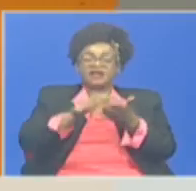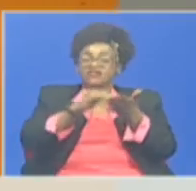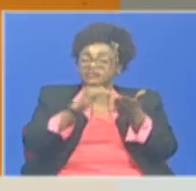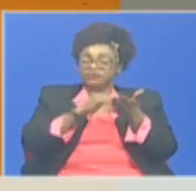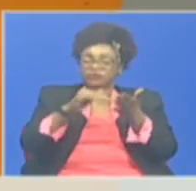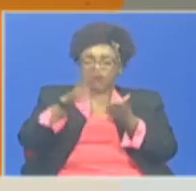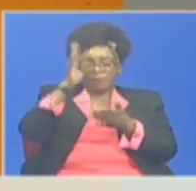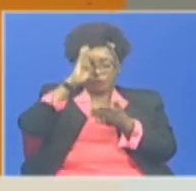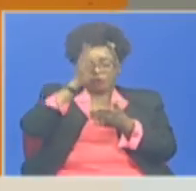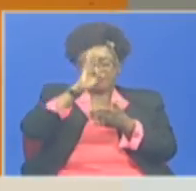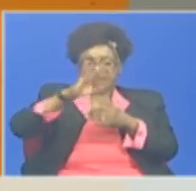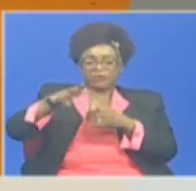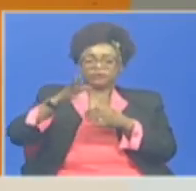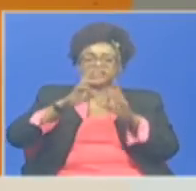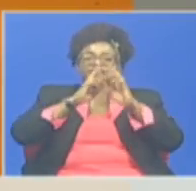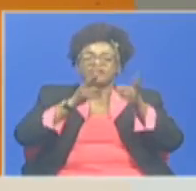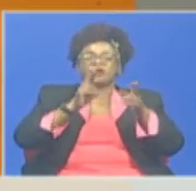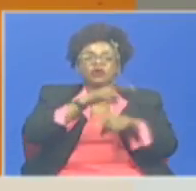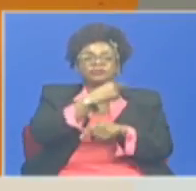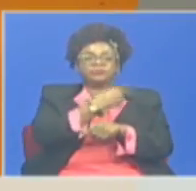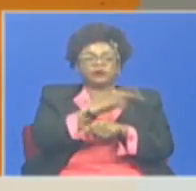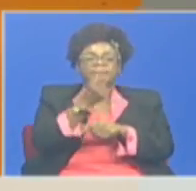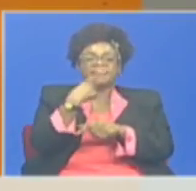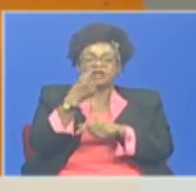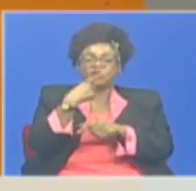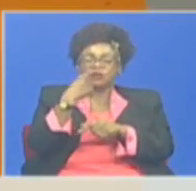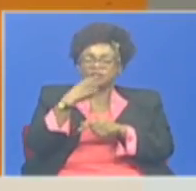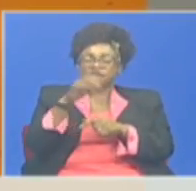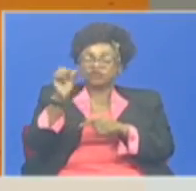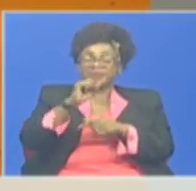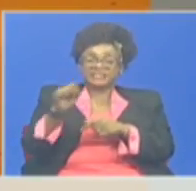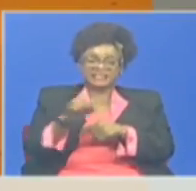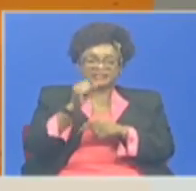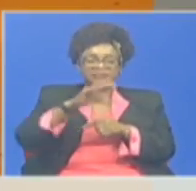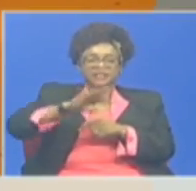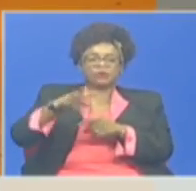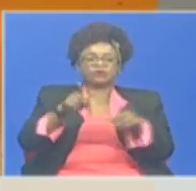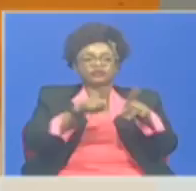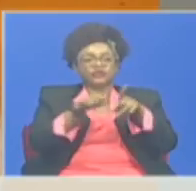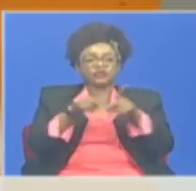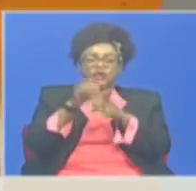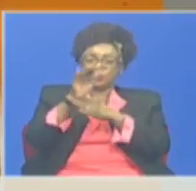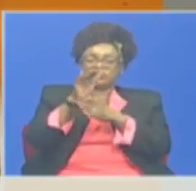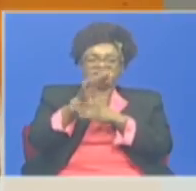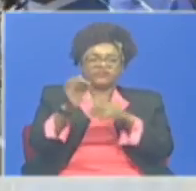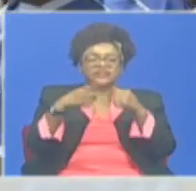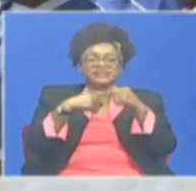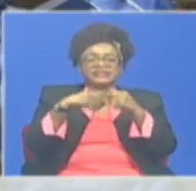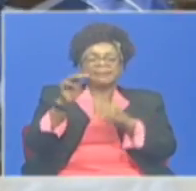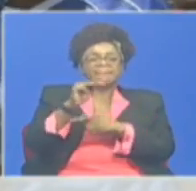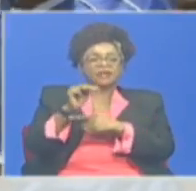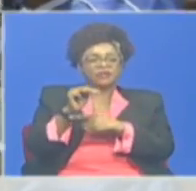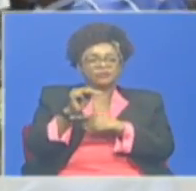County Referral Hospital's Medical Superintendent, the county also requested for